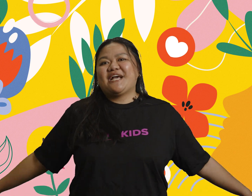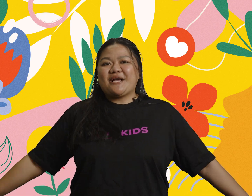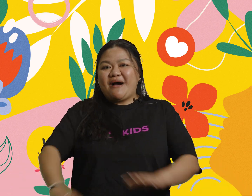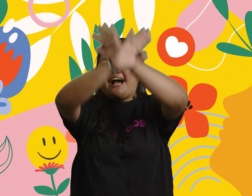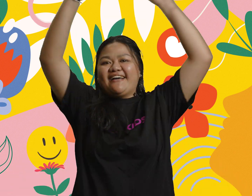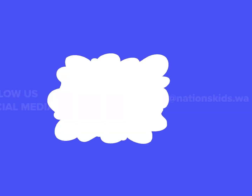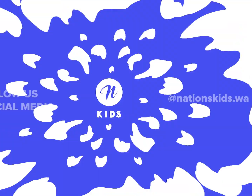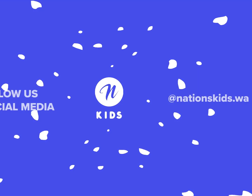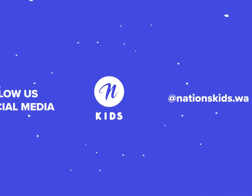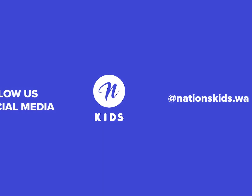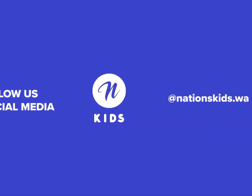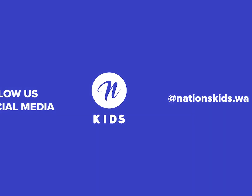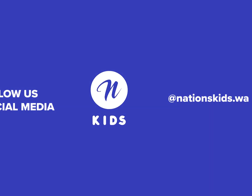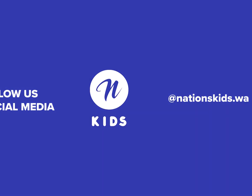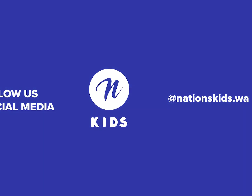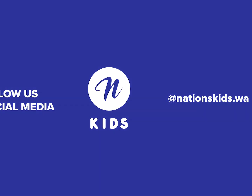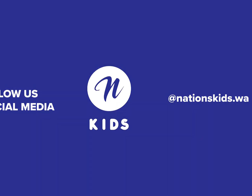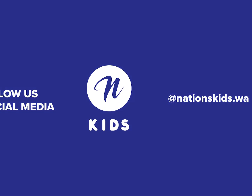Goodbye. Goodbye.